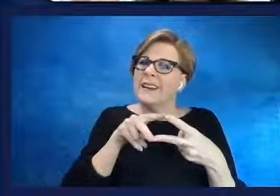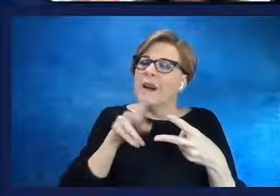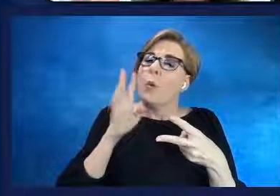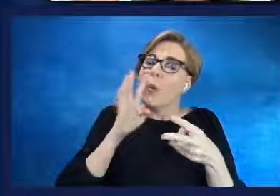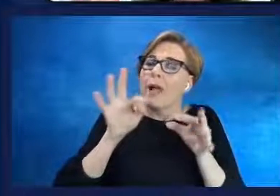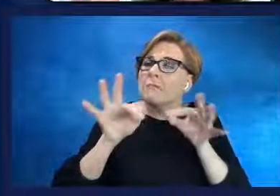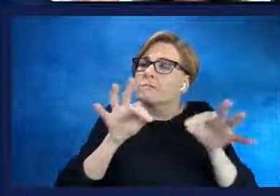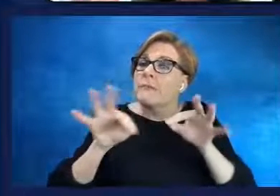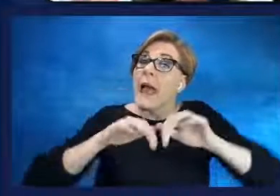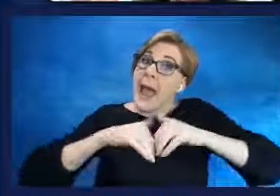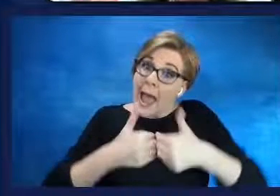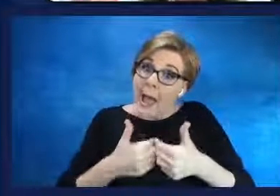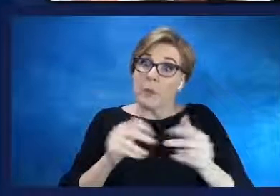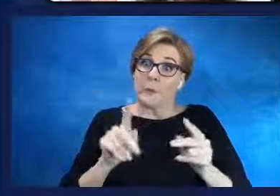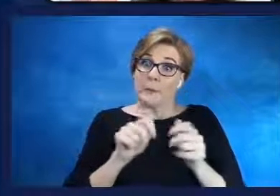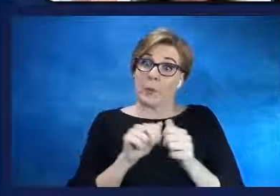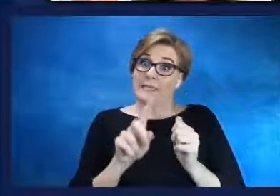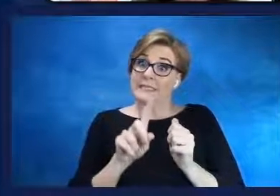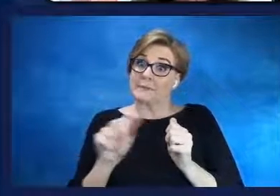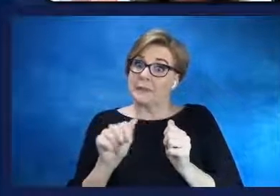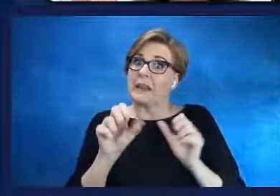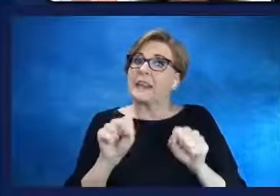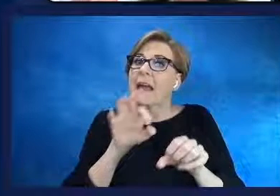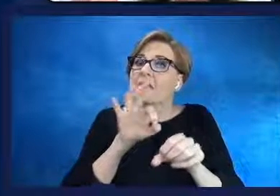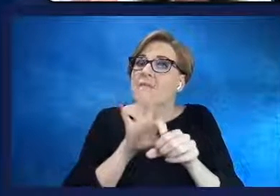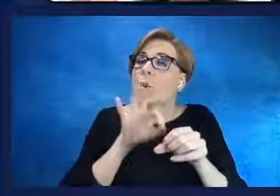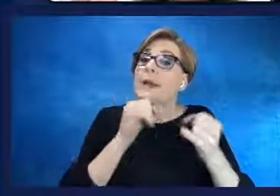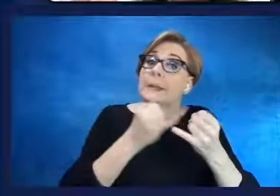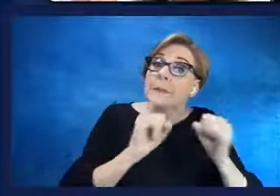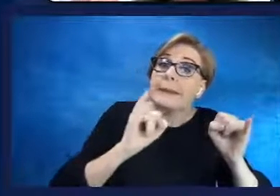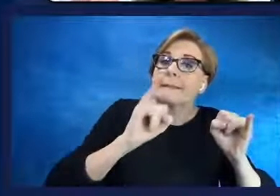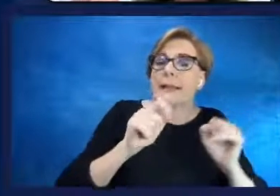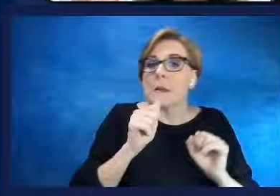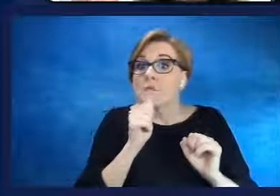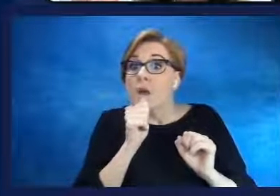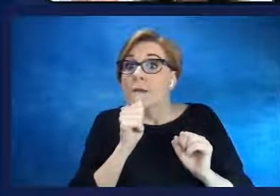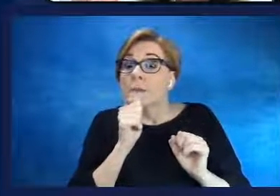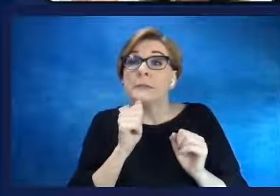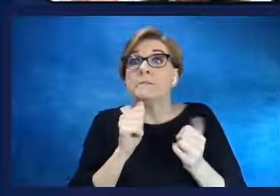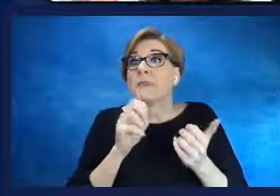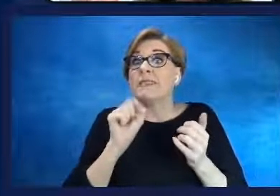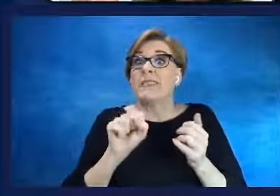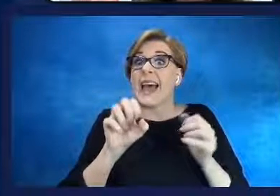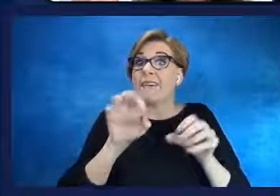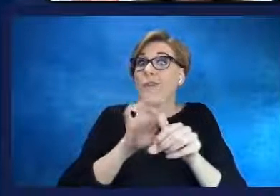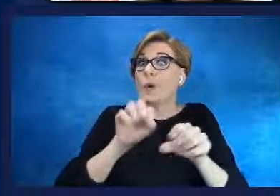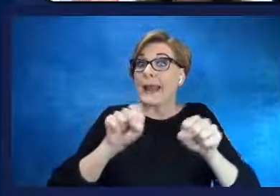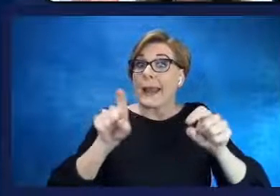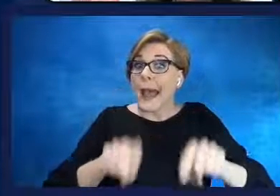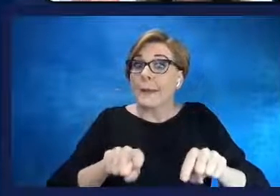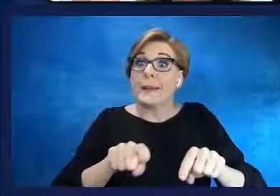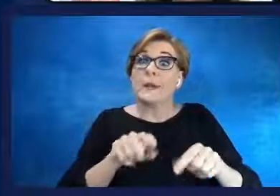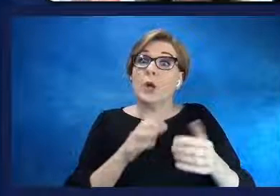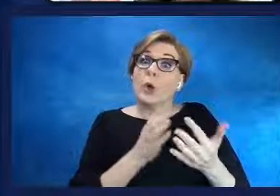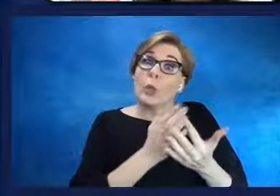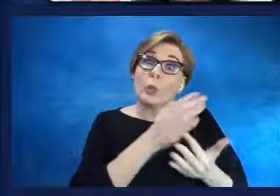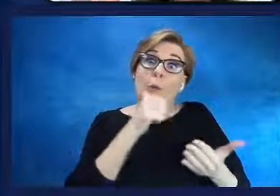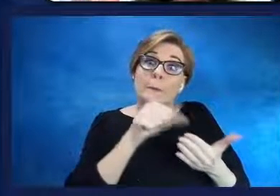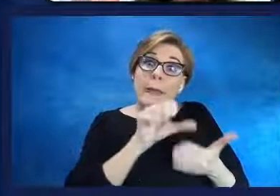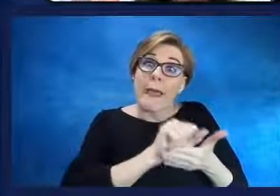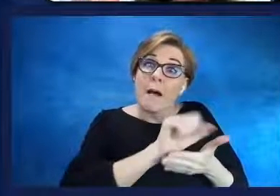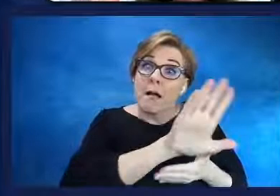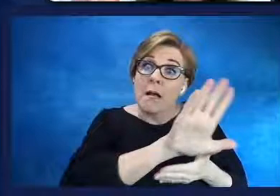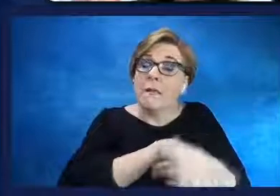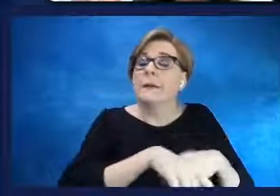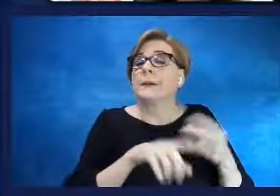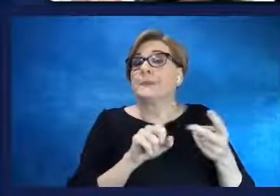and independently, whether voting early by mail, early in person, voting in person on election day at an accessible